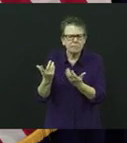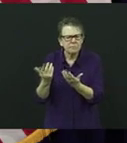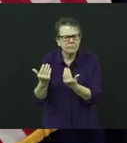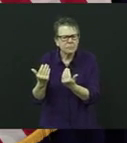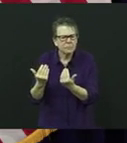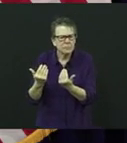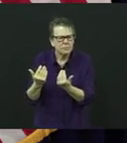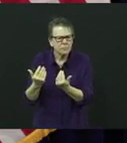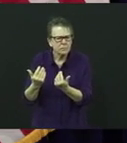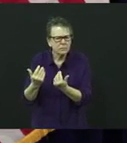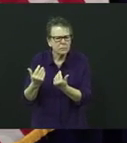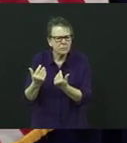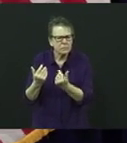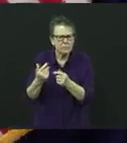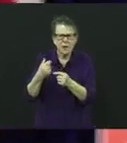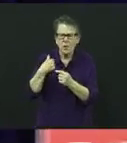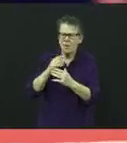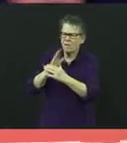days. But Dr. Lifshitz.